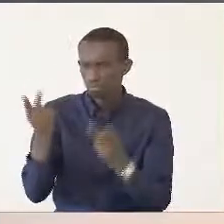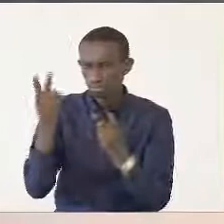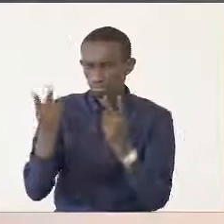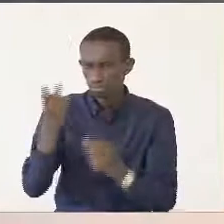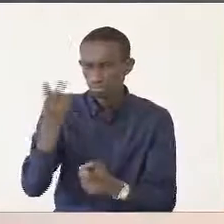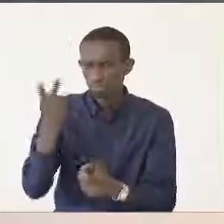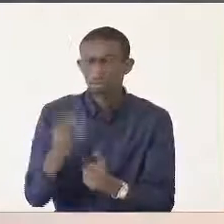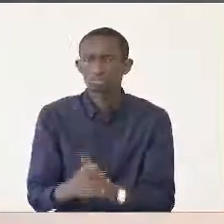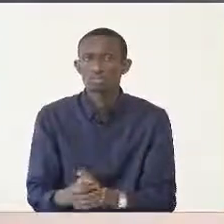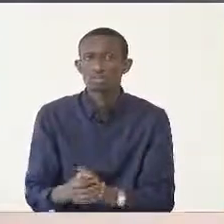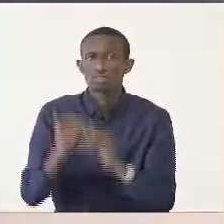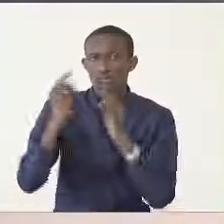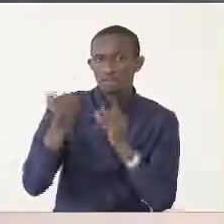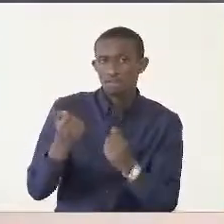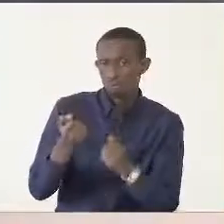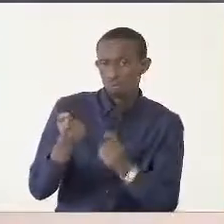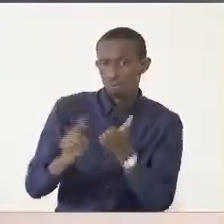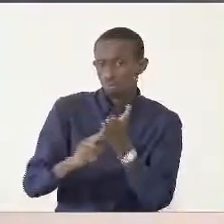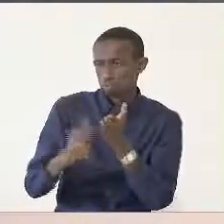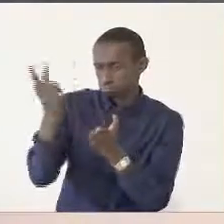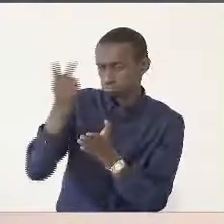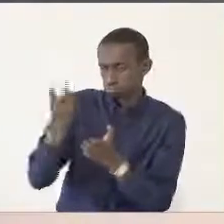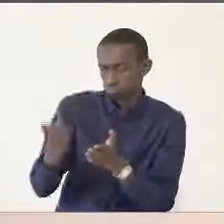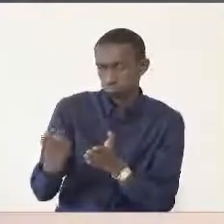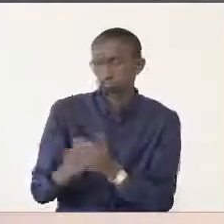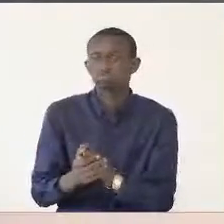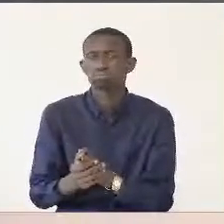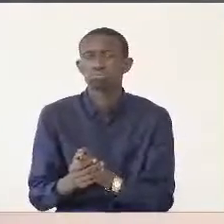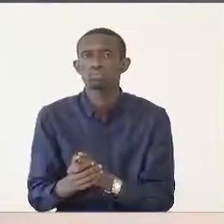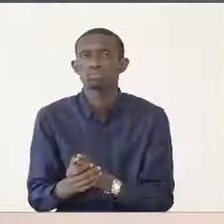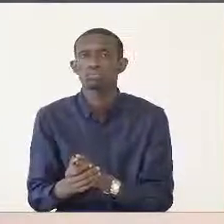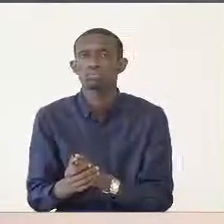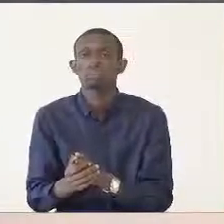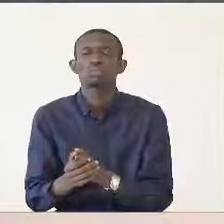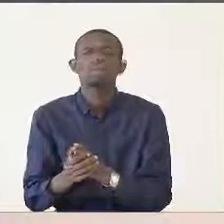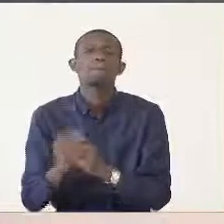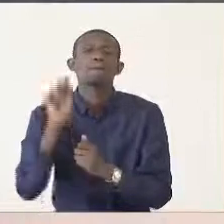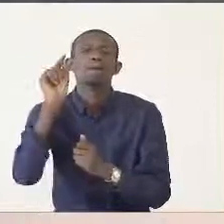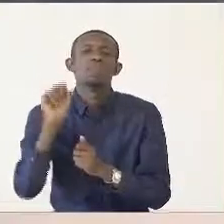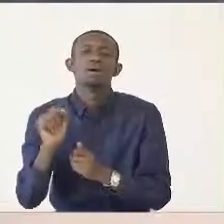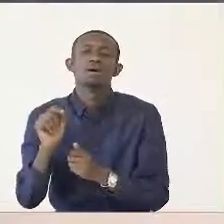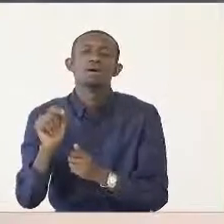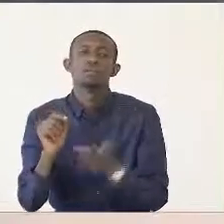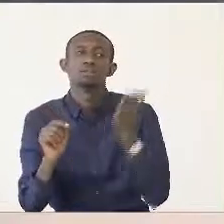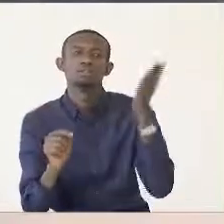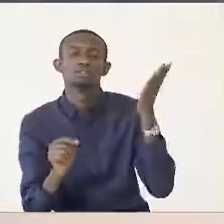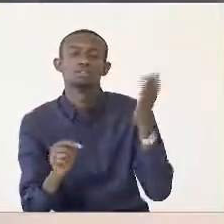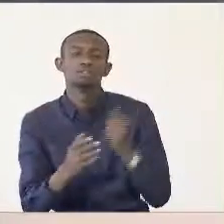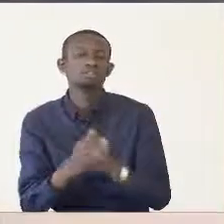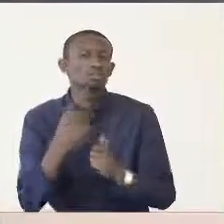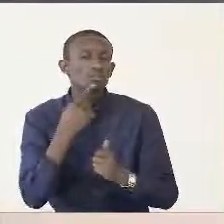we use these two equations, again, we divide this to that one. What I'm